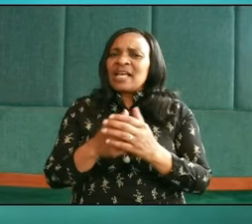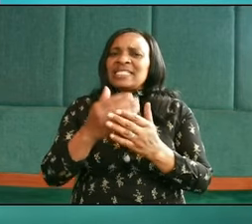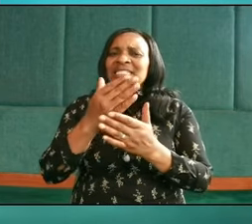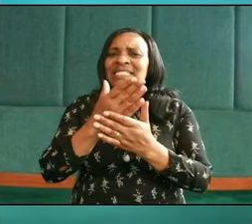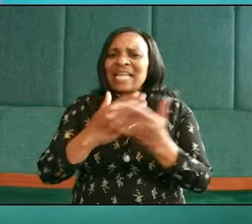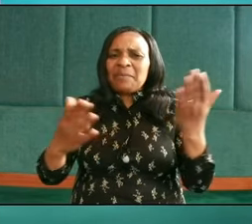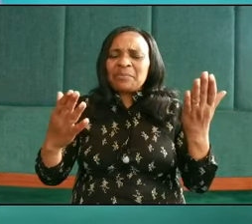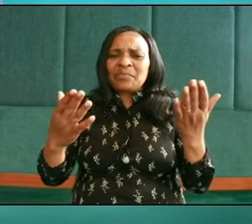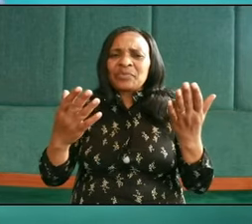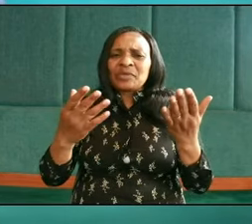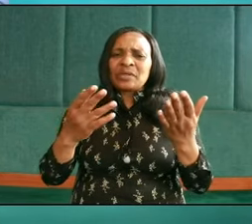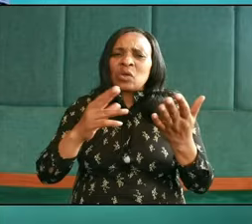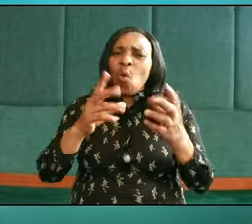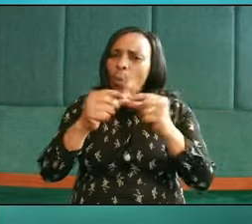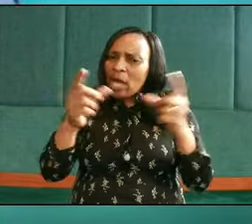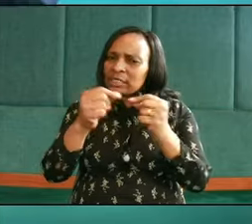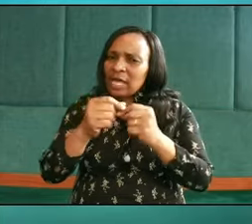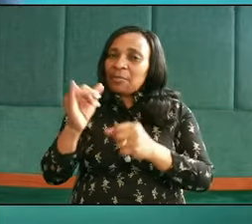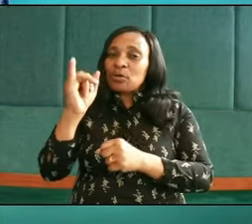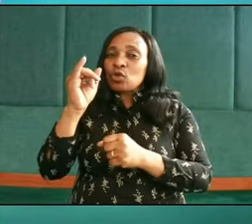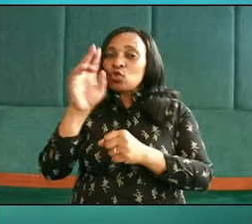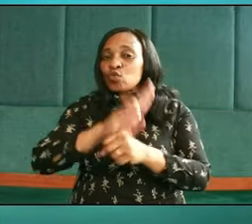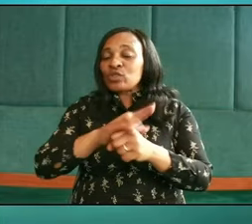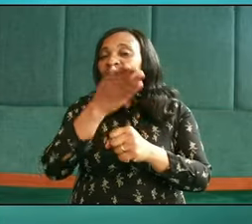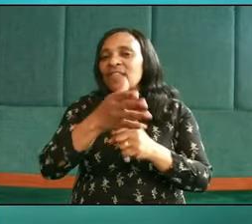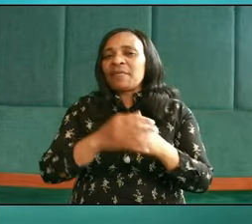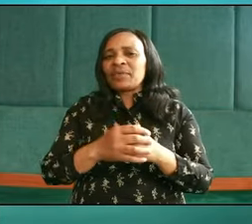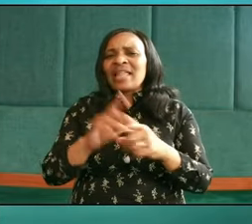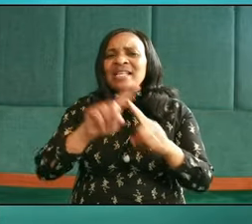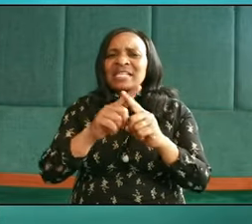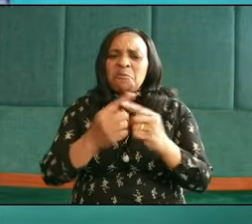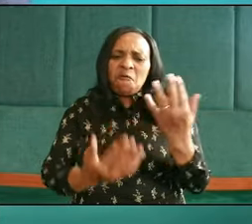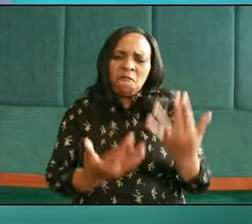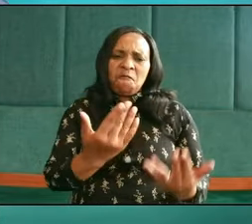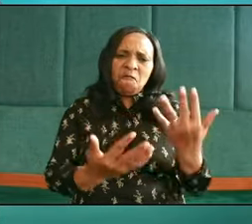some imageries have been used here, like a blazing fire,